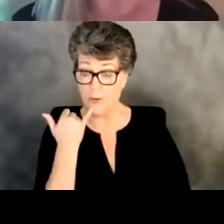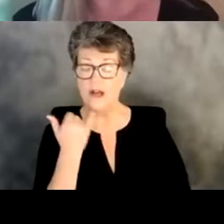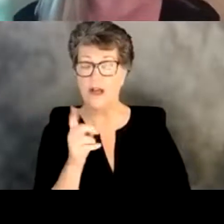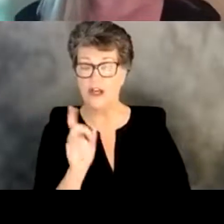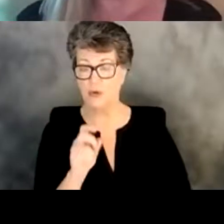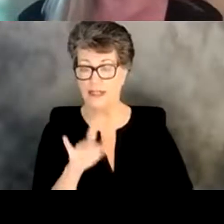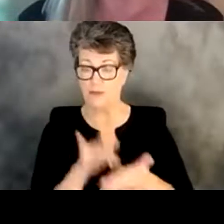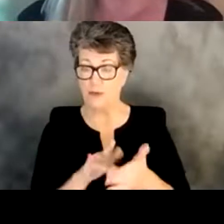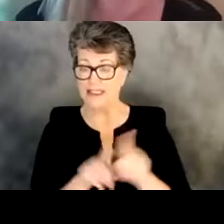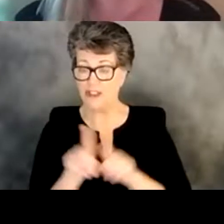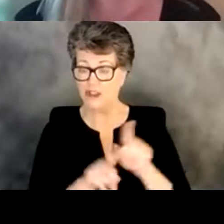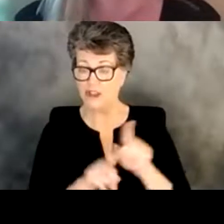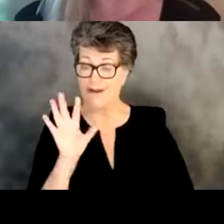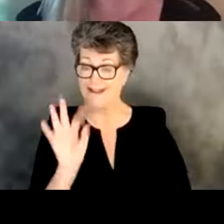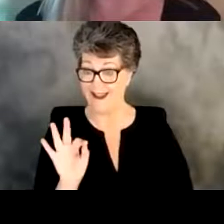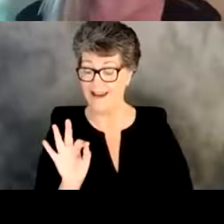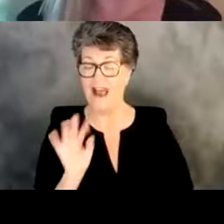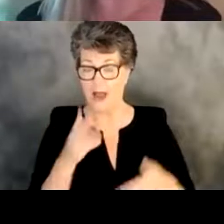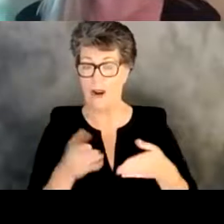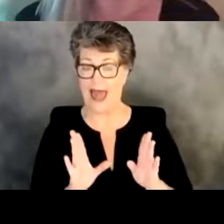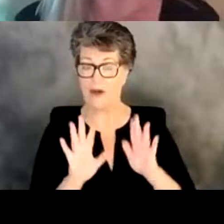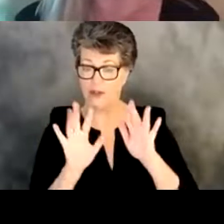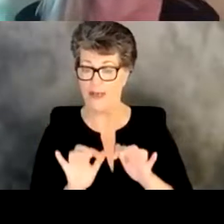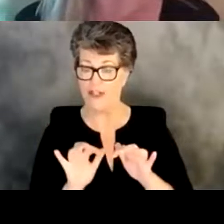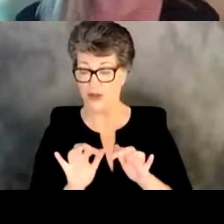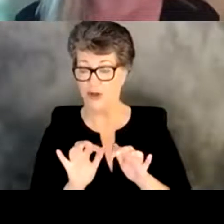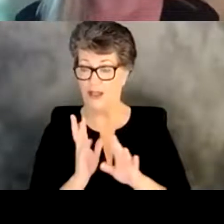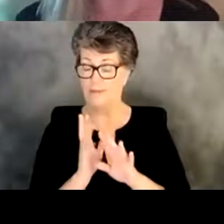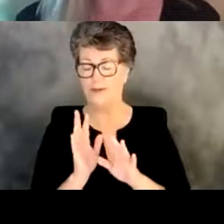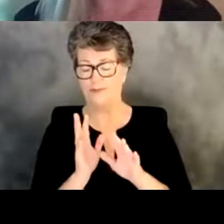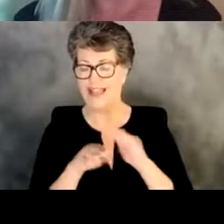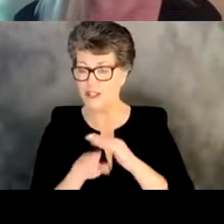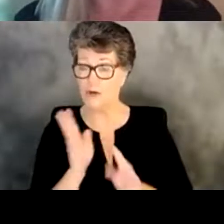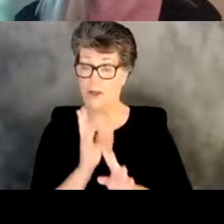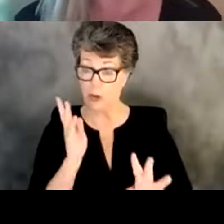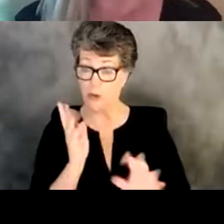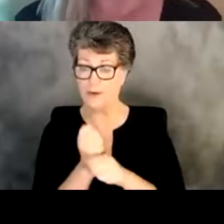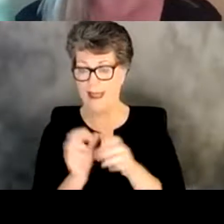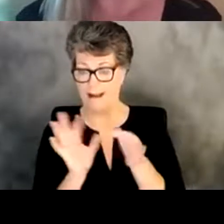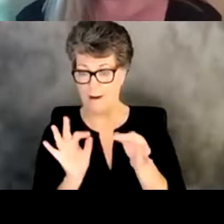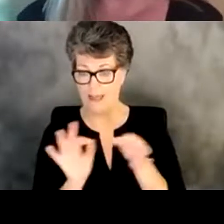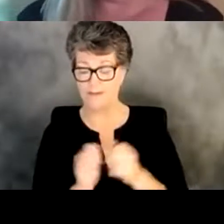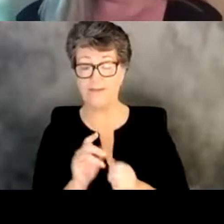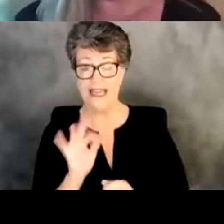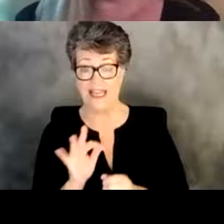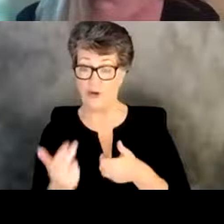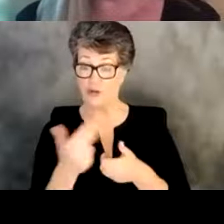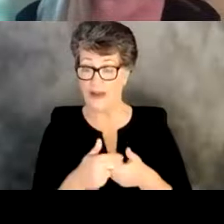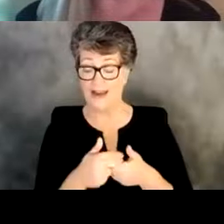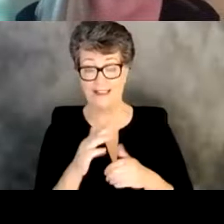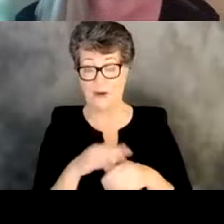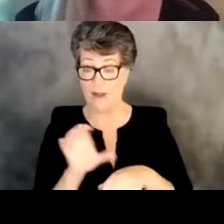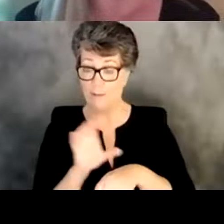press *9, and that will allow you to enter the queue to make a comment. If you are joining us on your